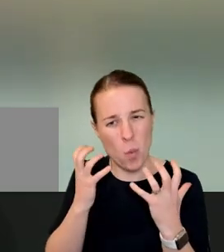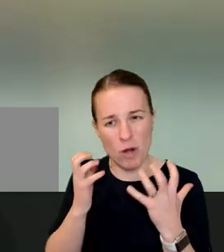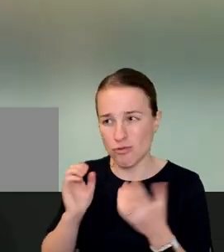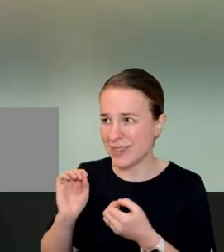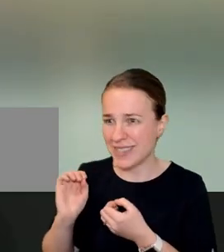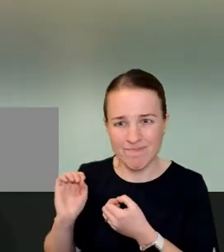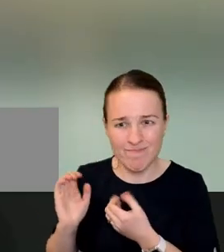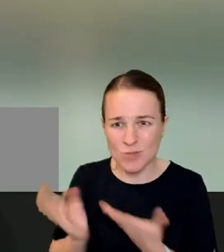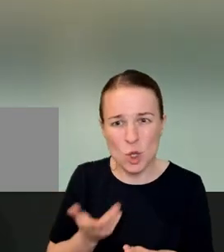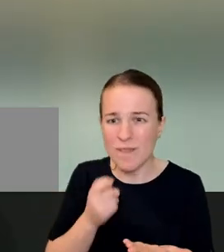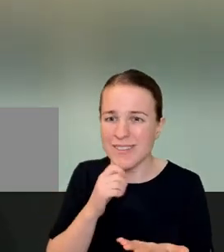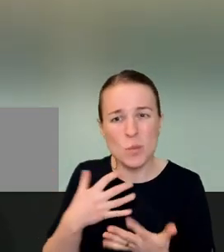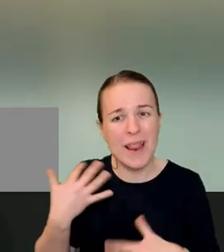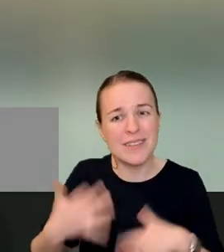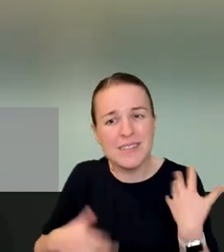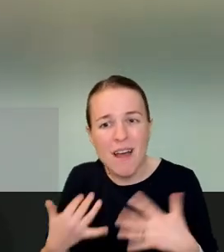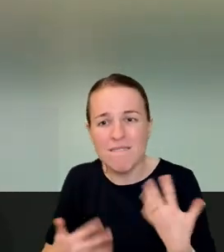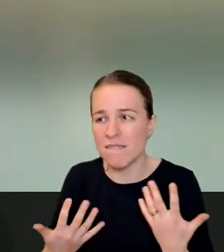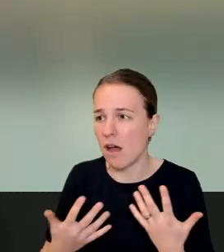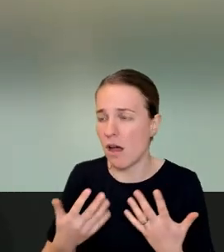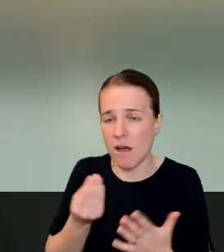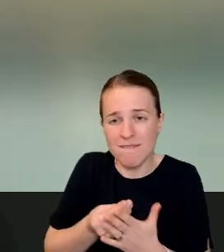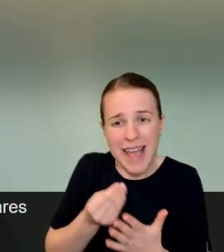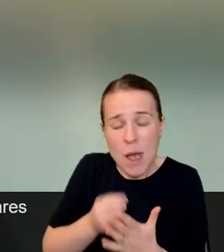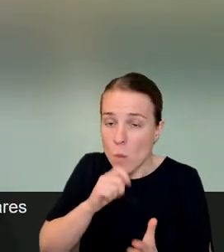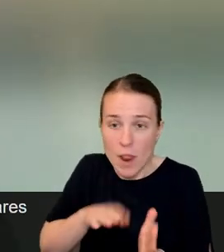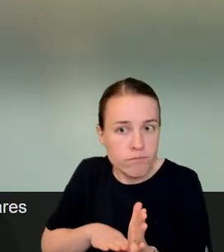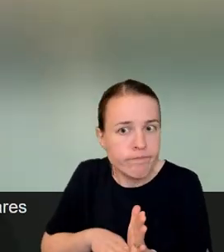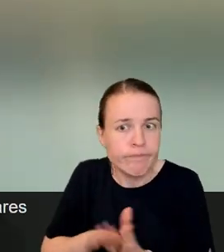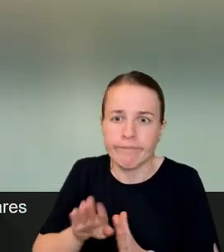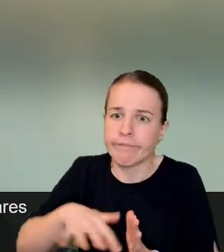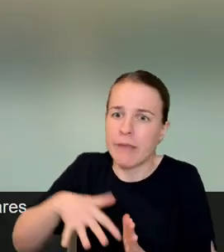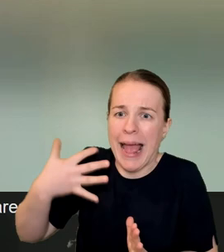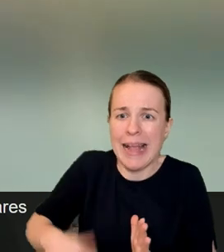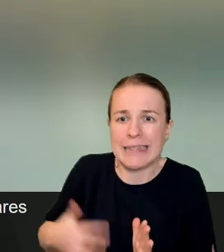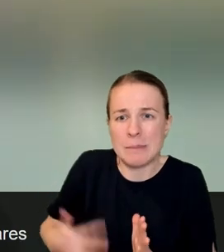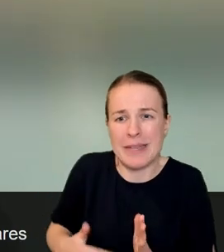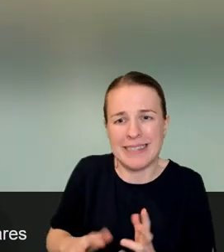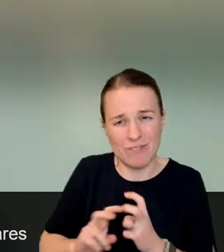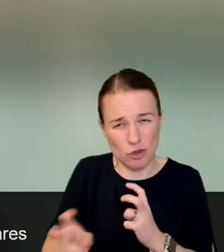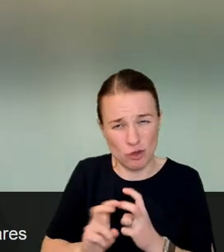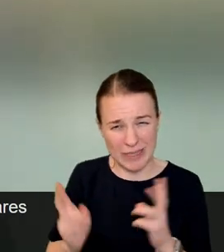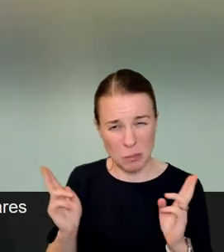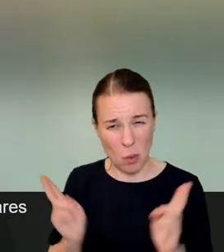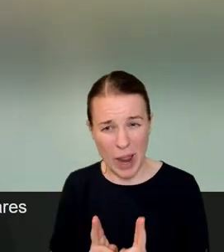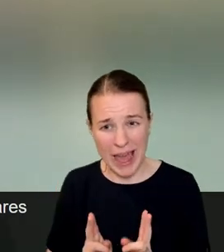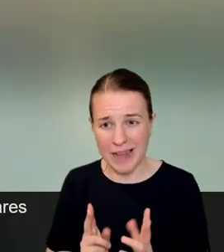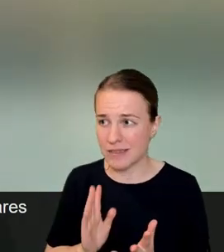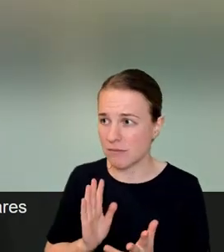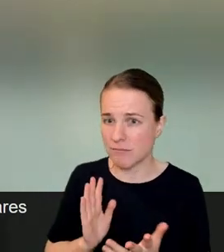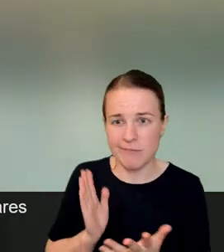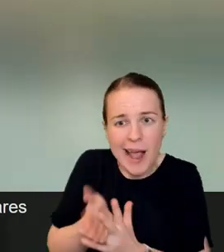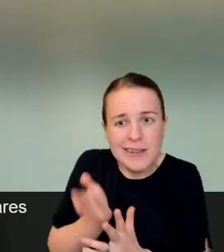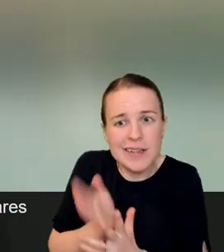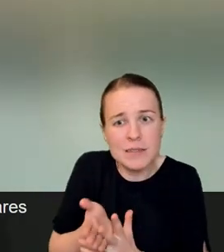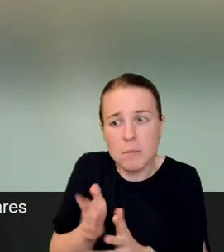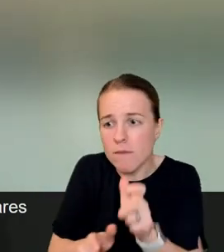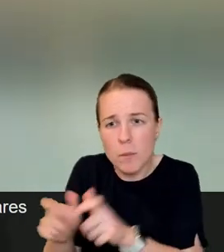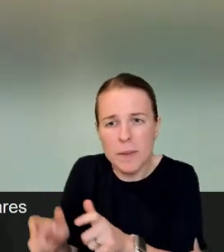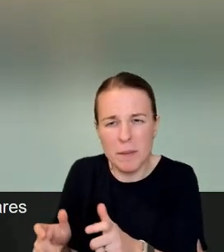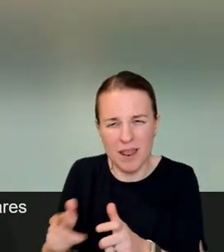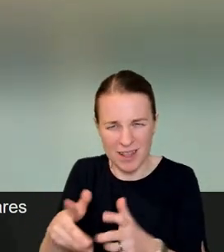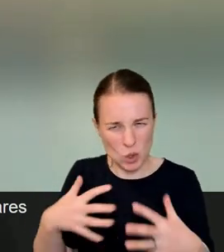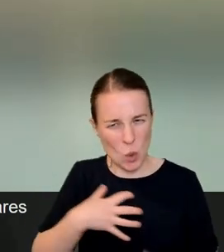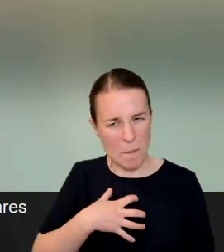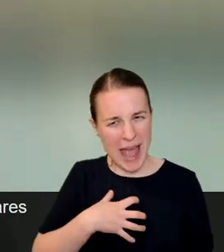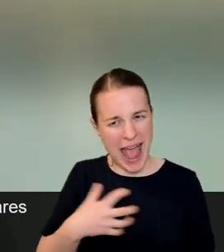skyrocket, making transport less affordable and accessible for all Londoners. How does the Mayor plan to keep the books balanced, but not at a cost to